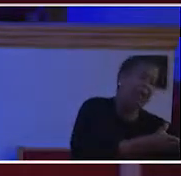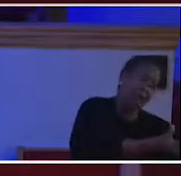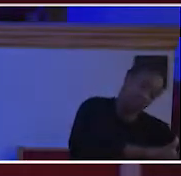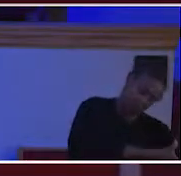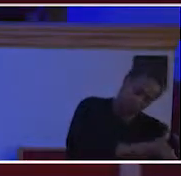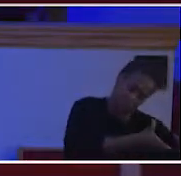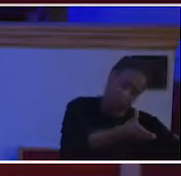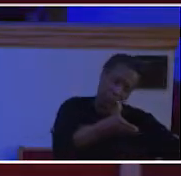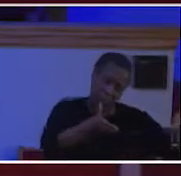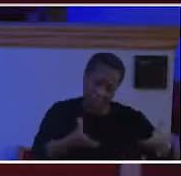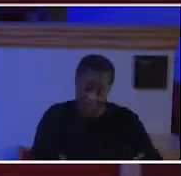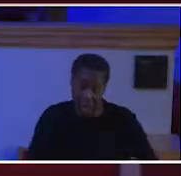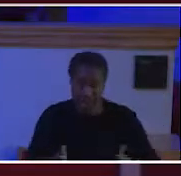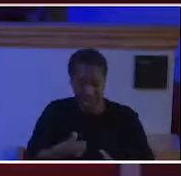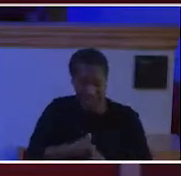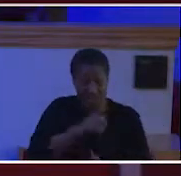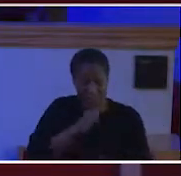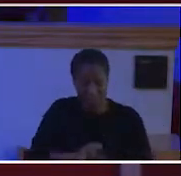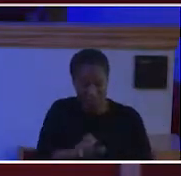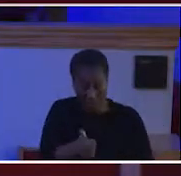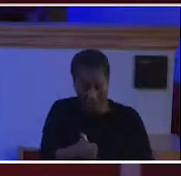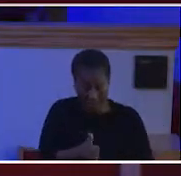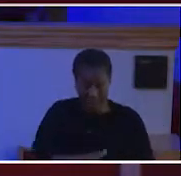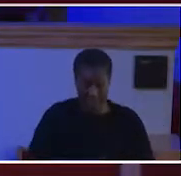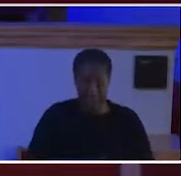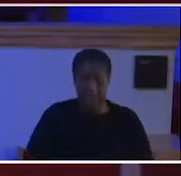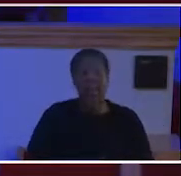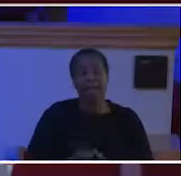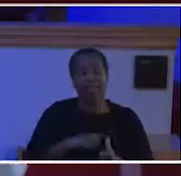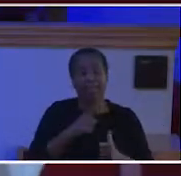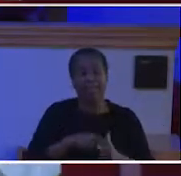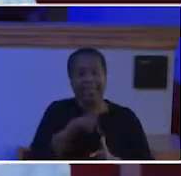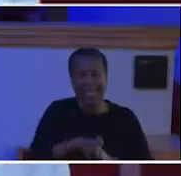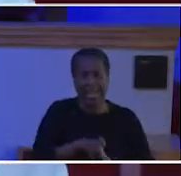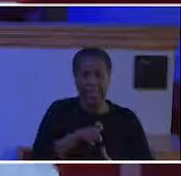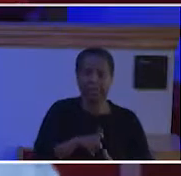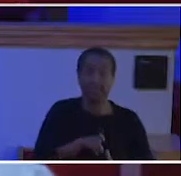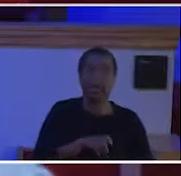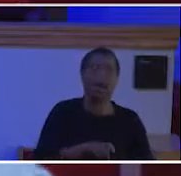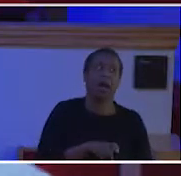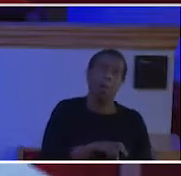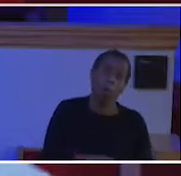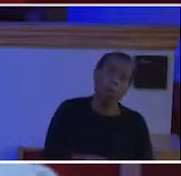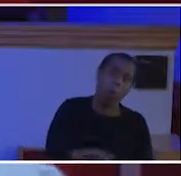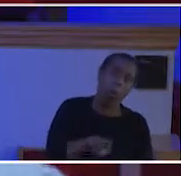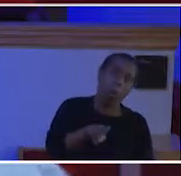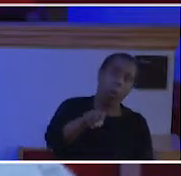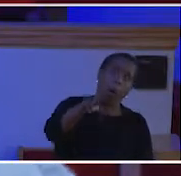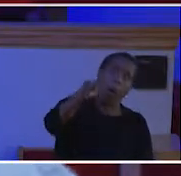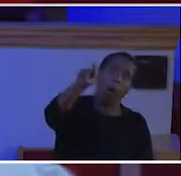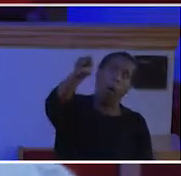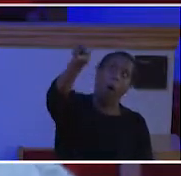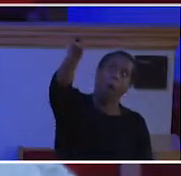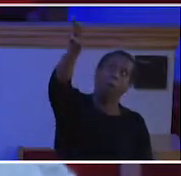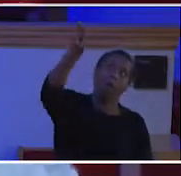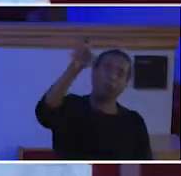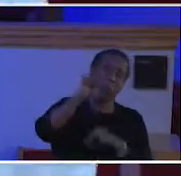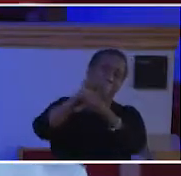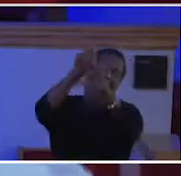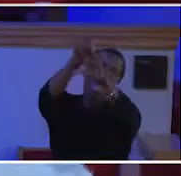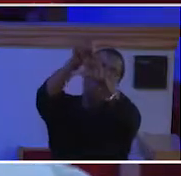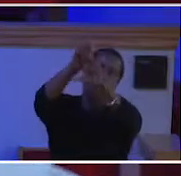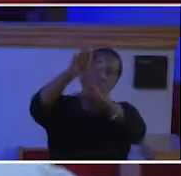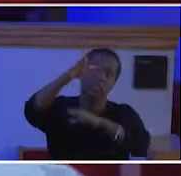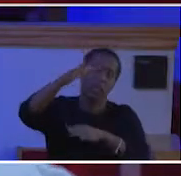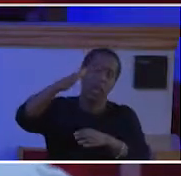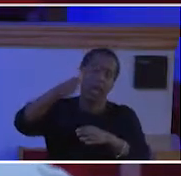trays. This is 10 years old. And then he had to walk all the way up to the top of the mountain and